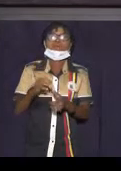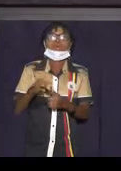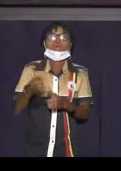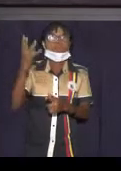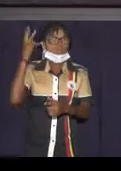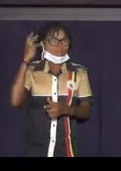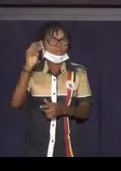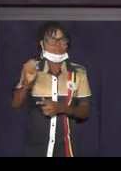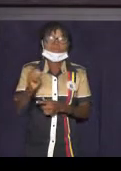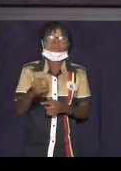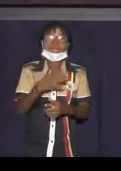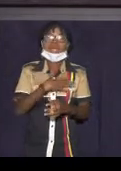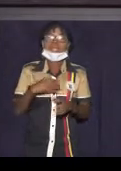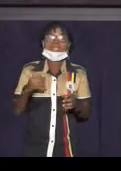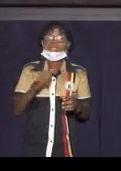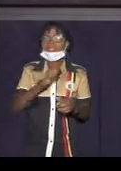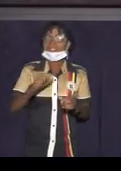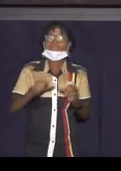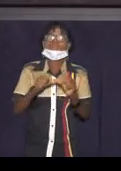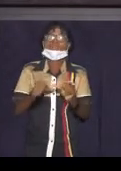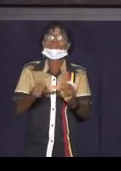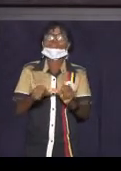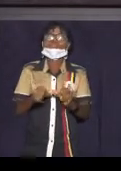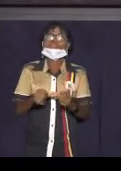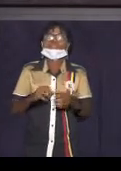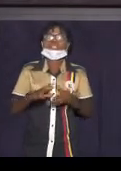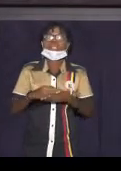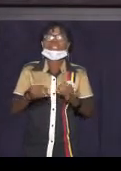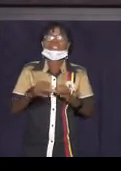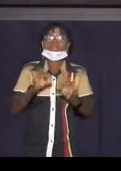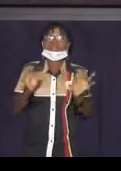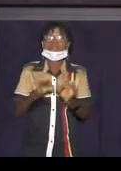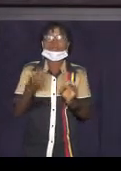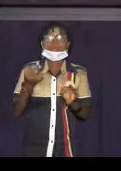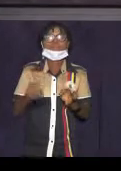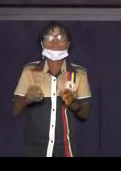were, and a continuous tense form of the verb.